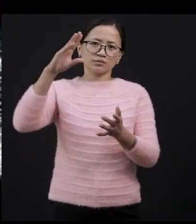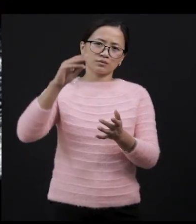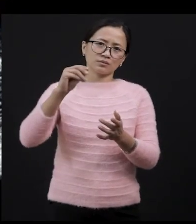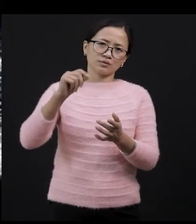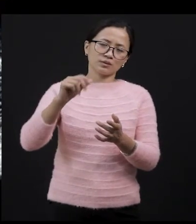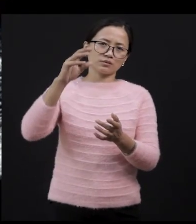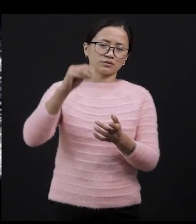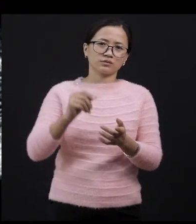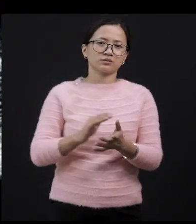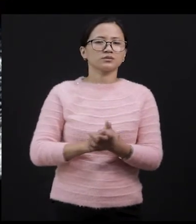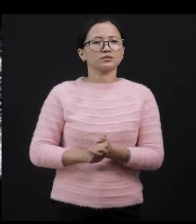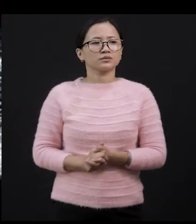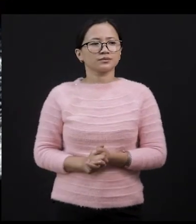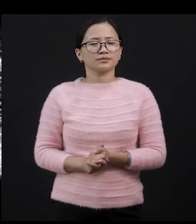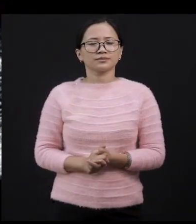this.